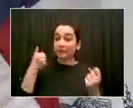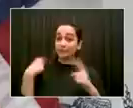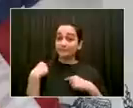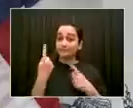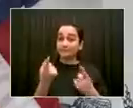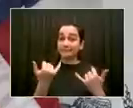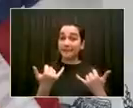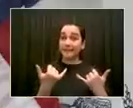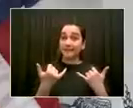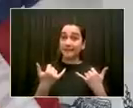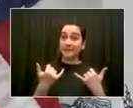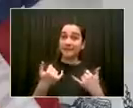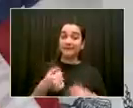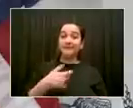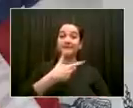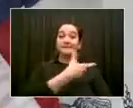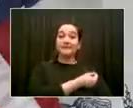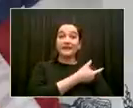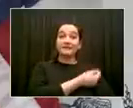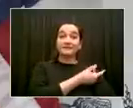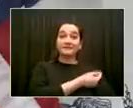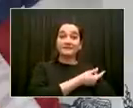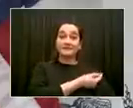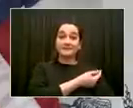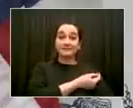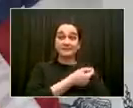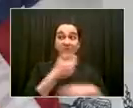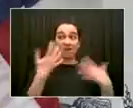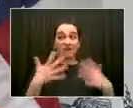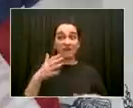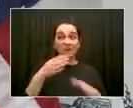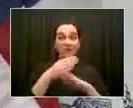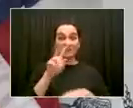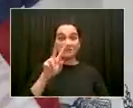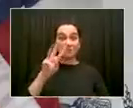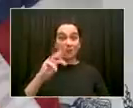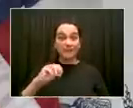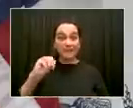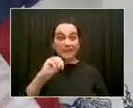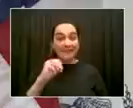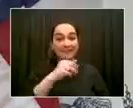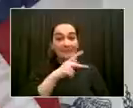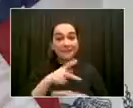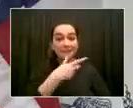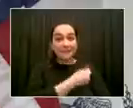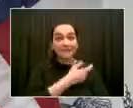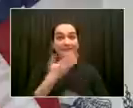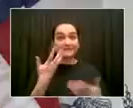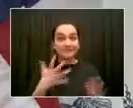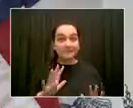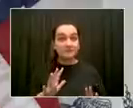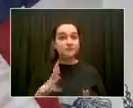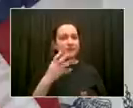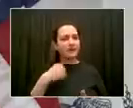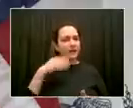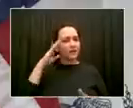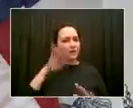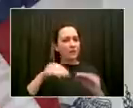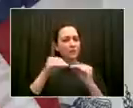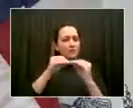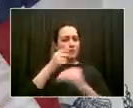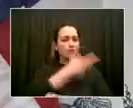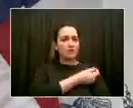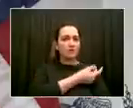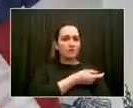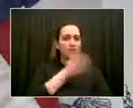grow rapidly. We've got momentum in bringing our economy back. As I said, we're on track to get to 4.5 million jobs in this city